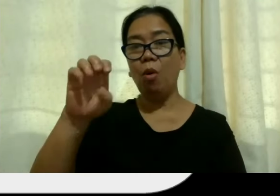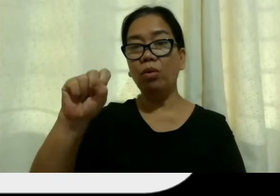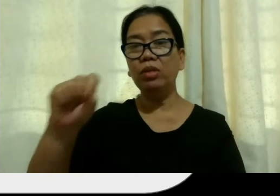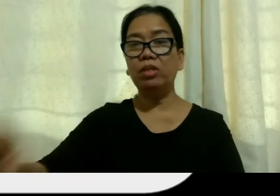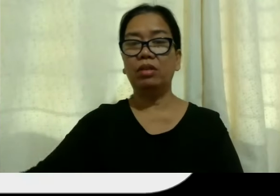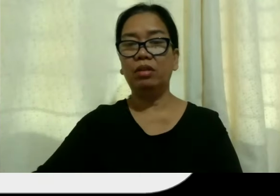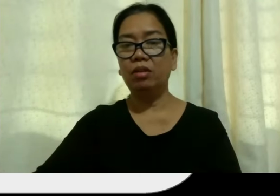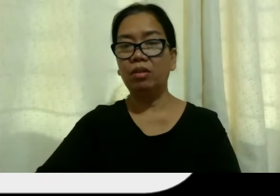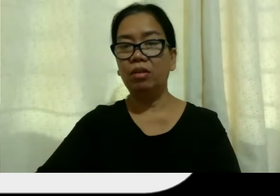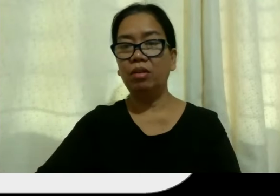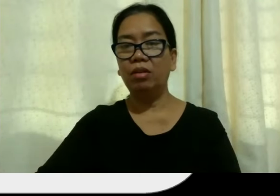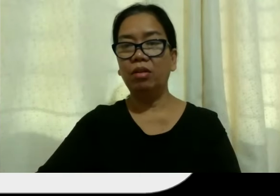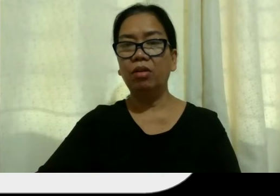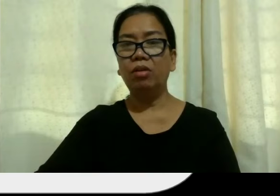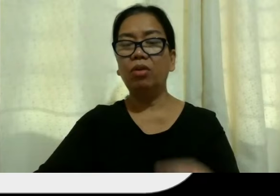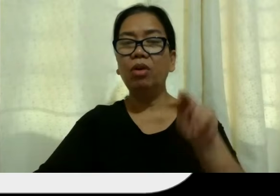poles,